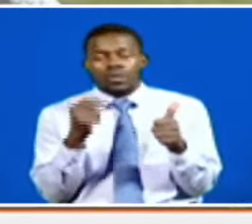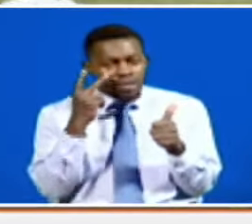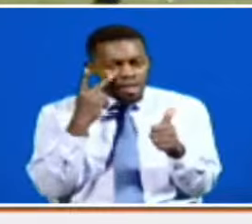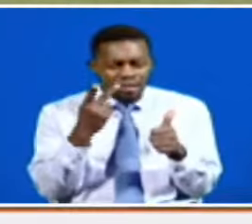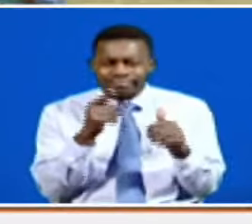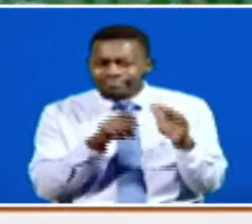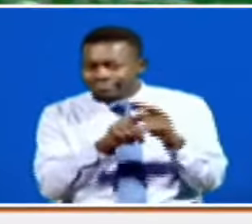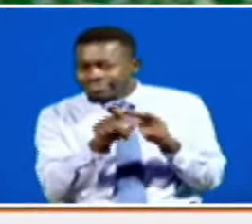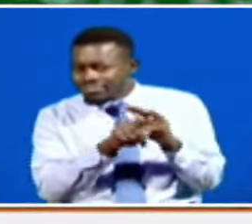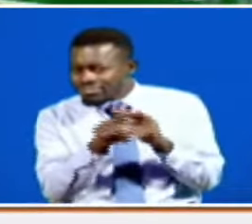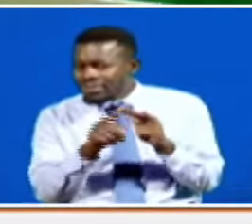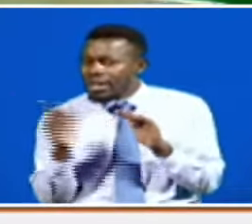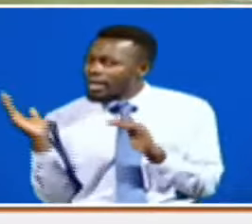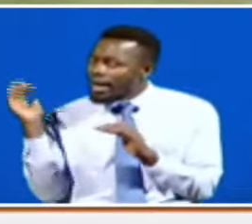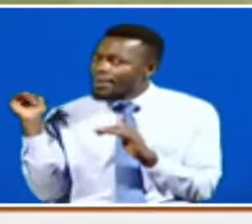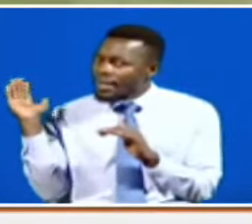play.